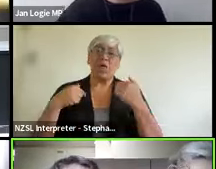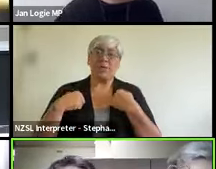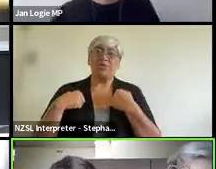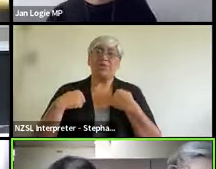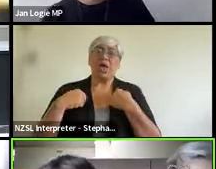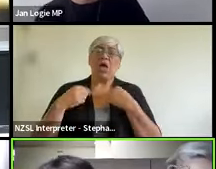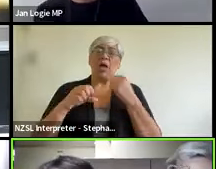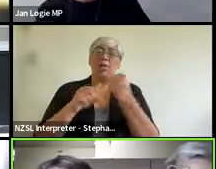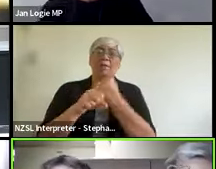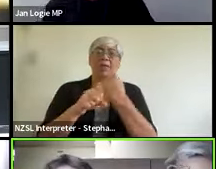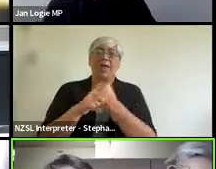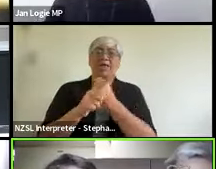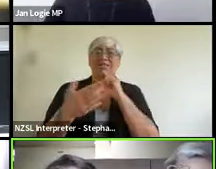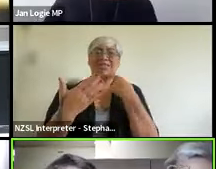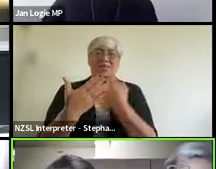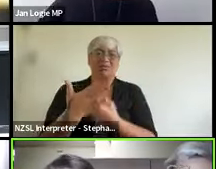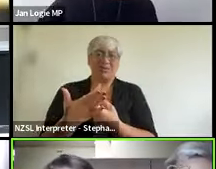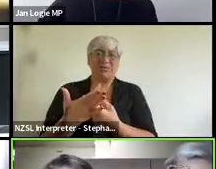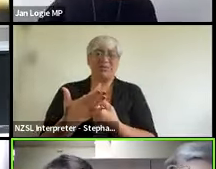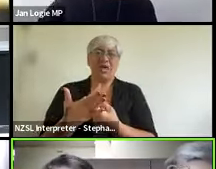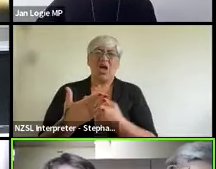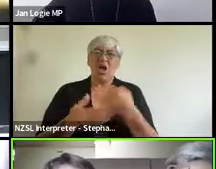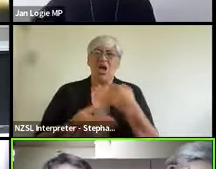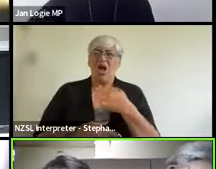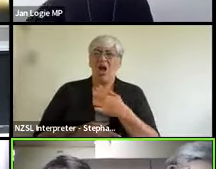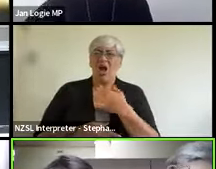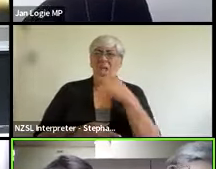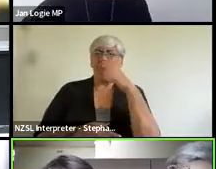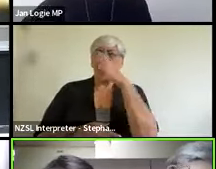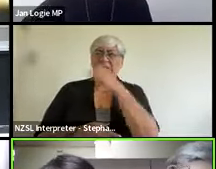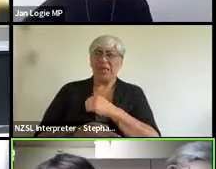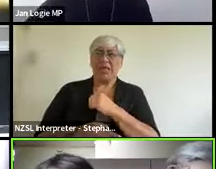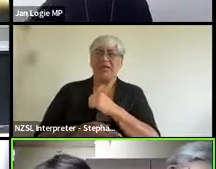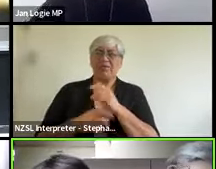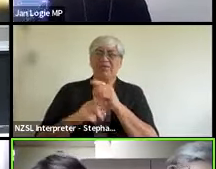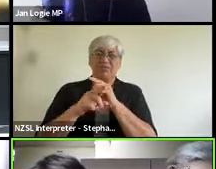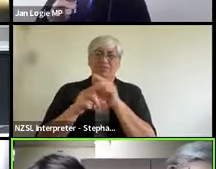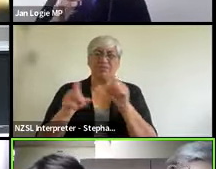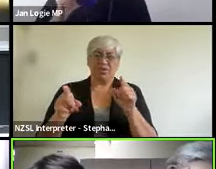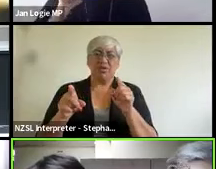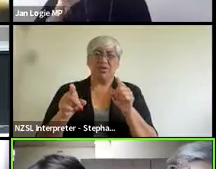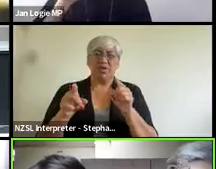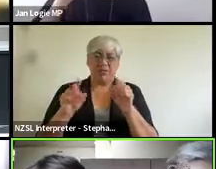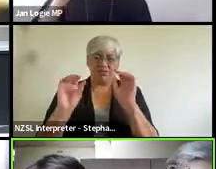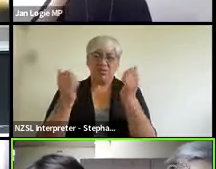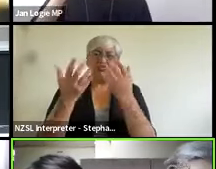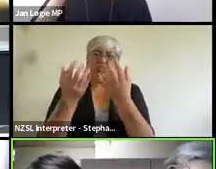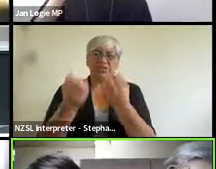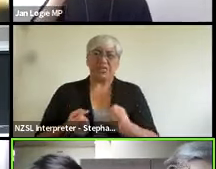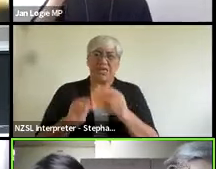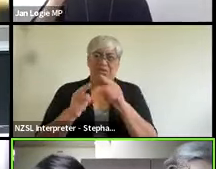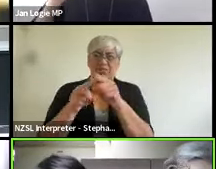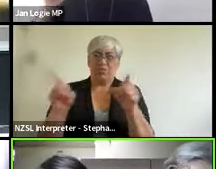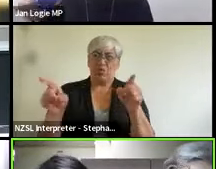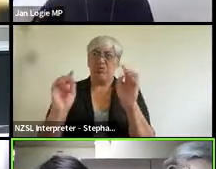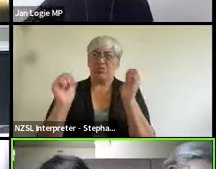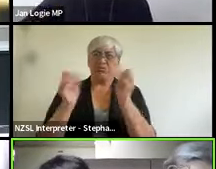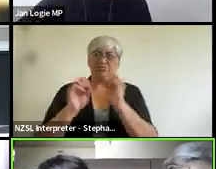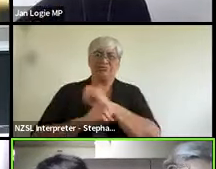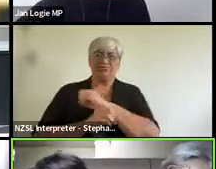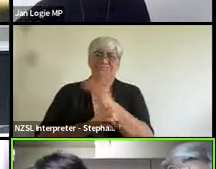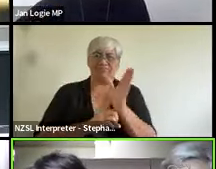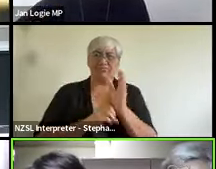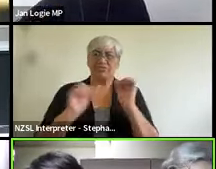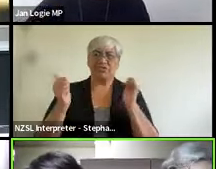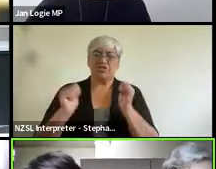statement which I believe you have in front of